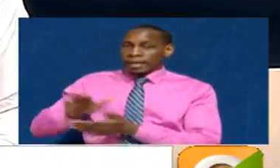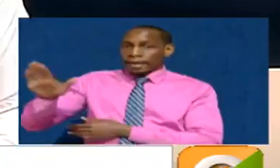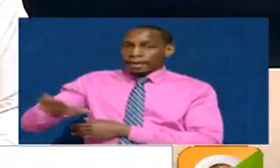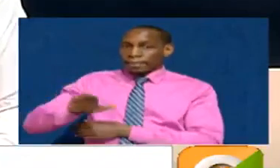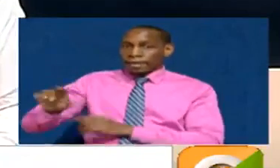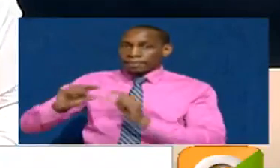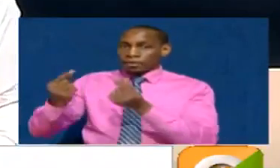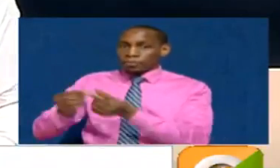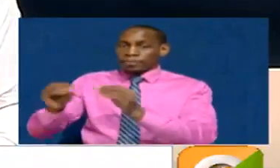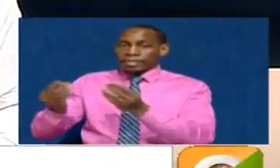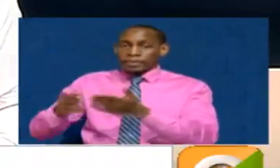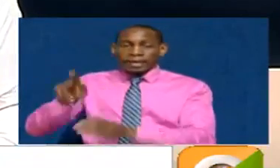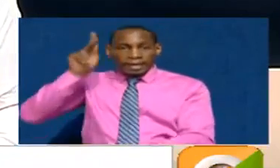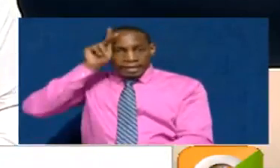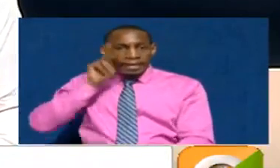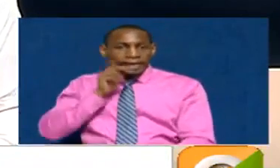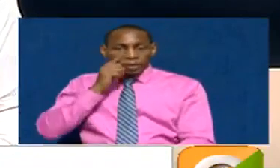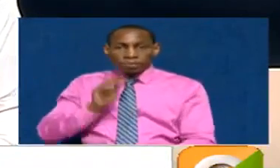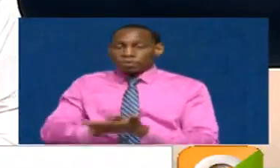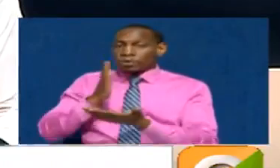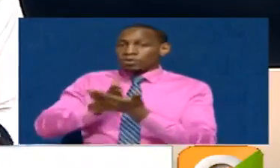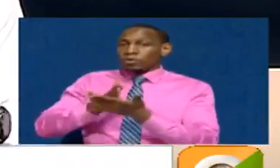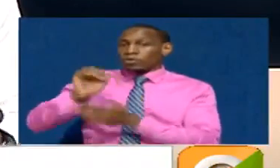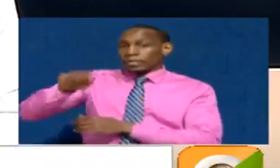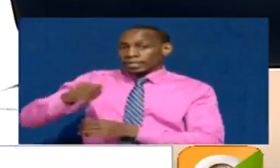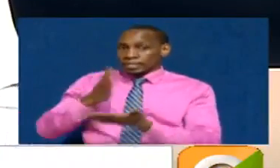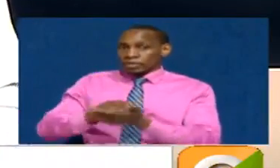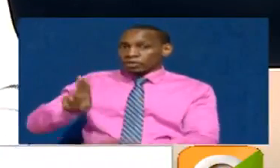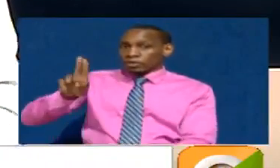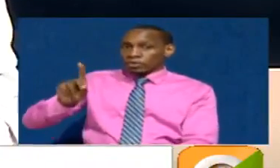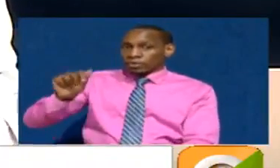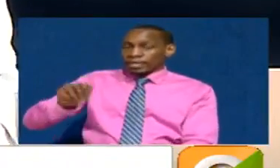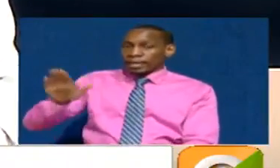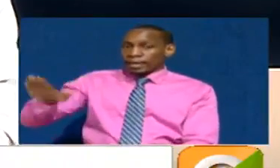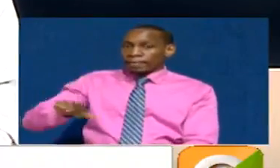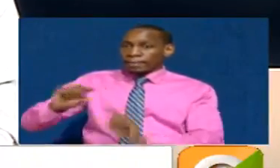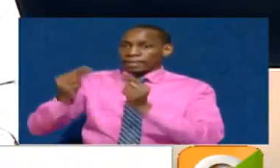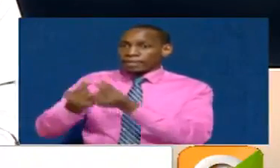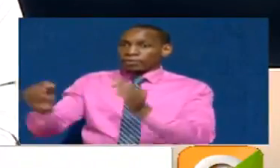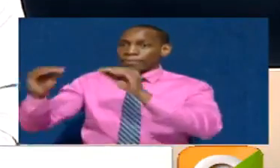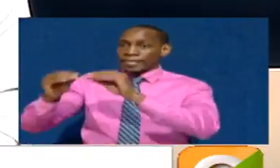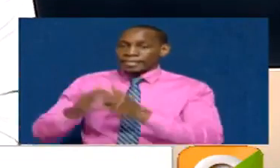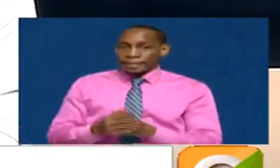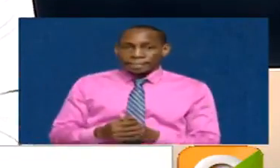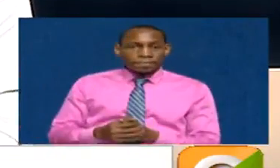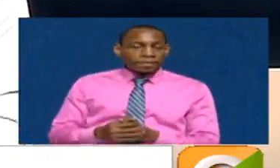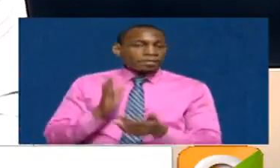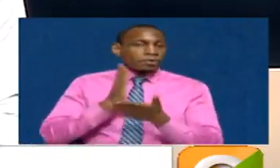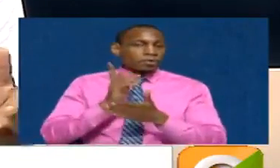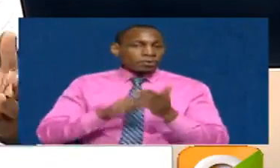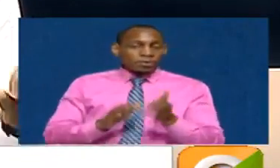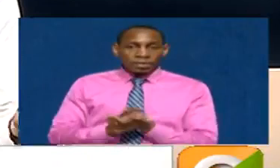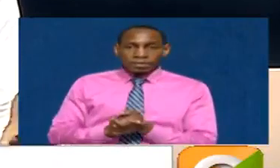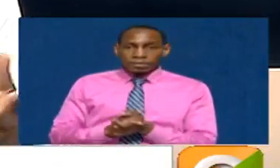meeting at his current residence. Yes, you heard right, a UDA parliamentary group meeting. Of course, what